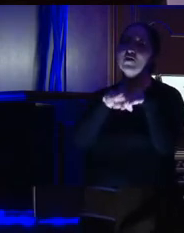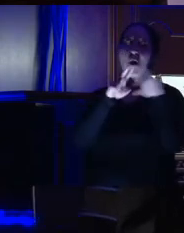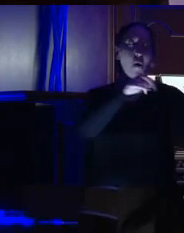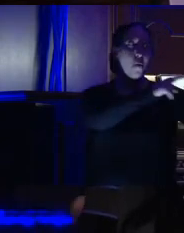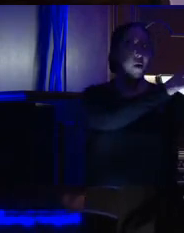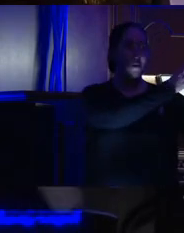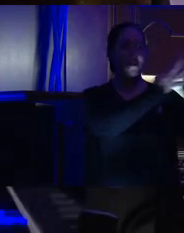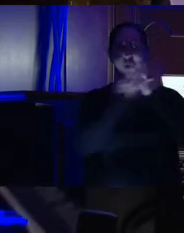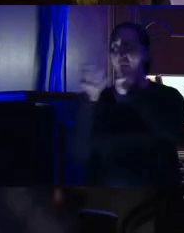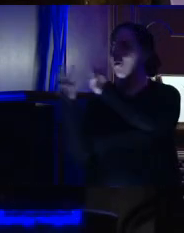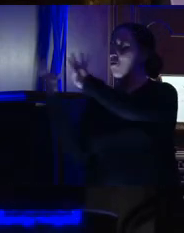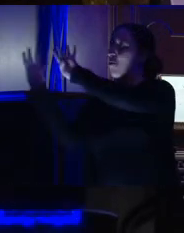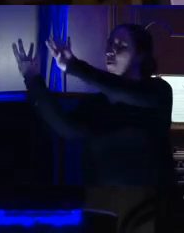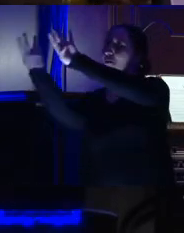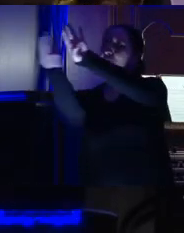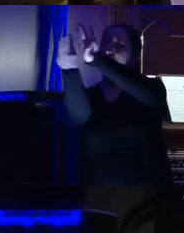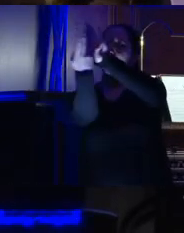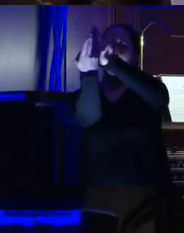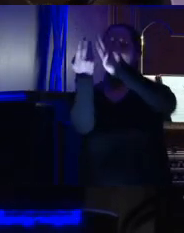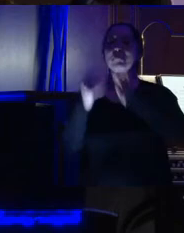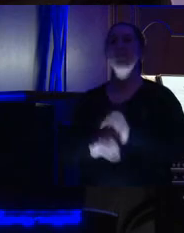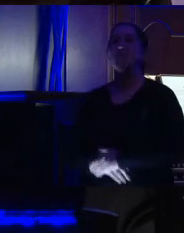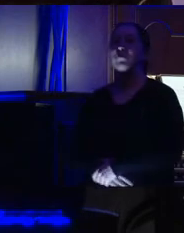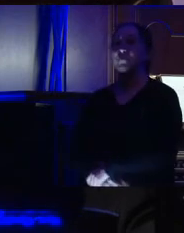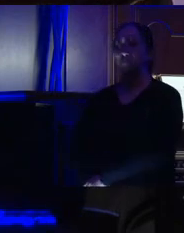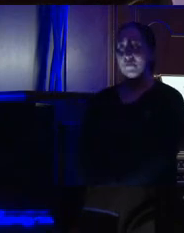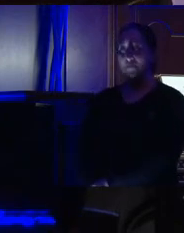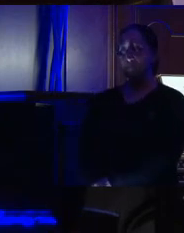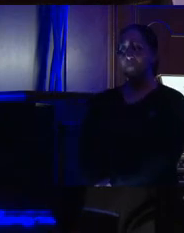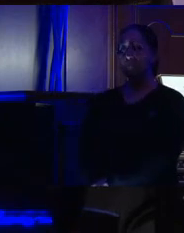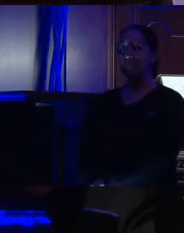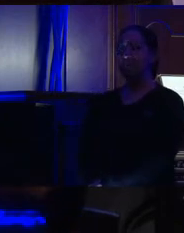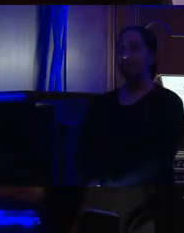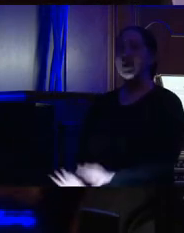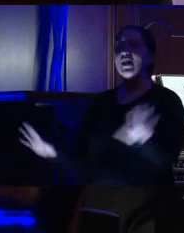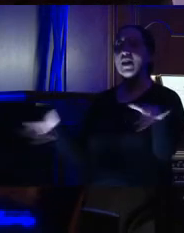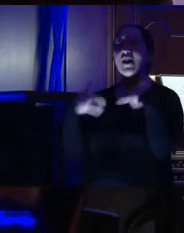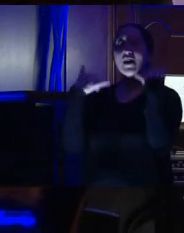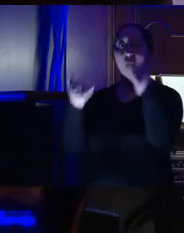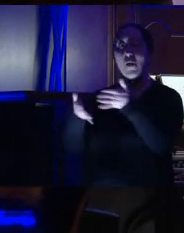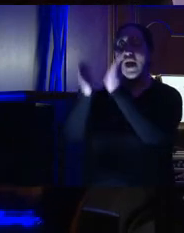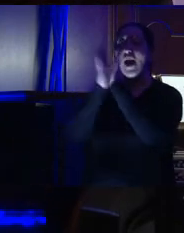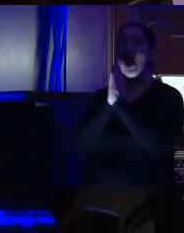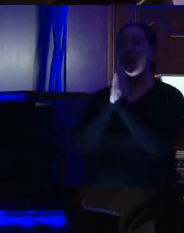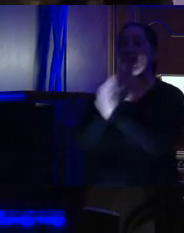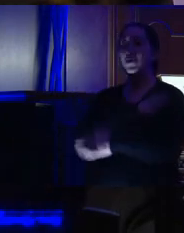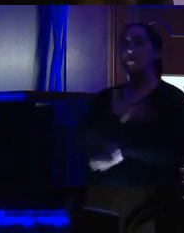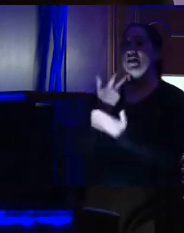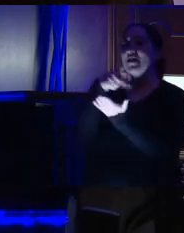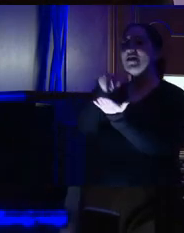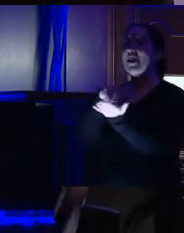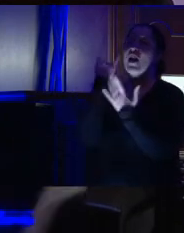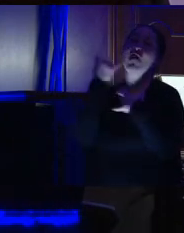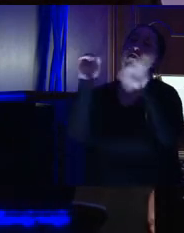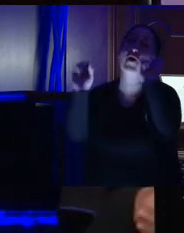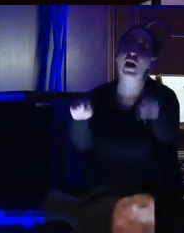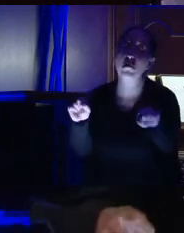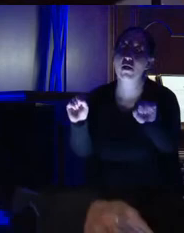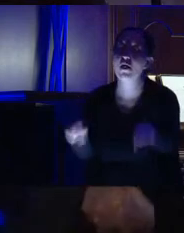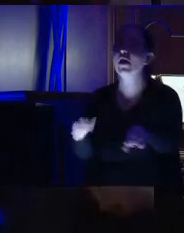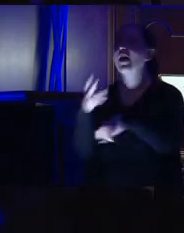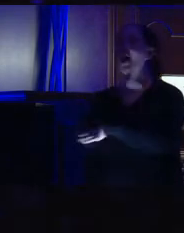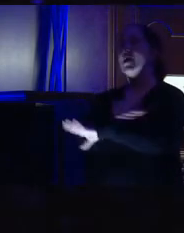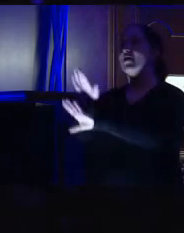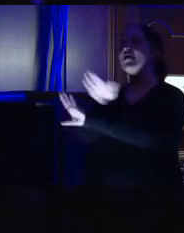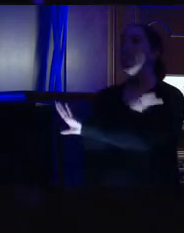party leads the recessional from the auditorium. And now I ask you to please stand, if you're able, and